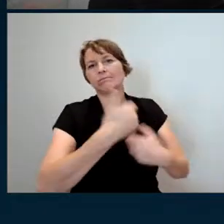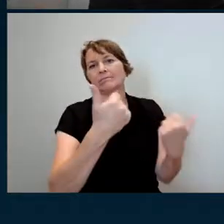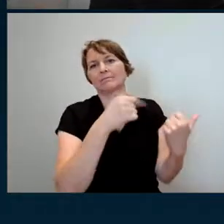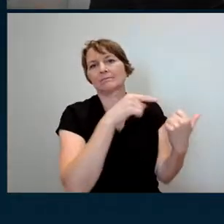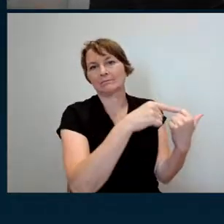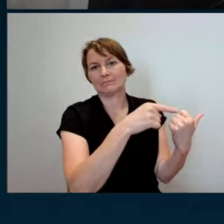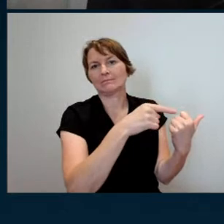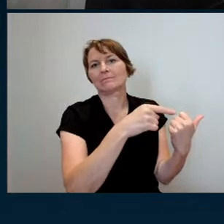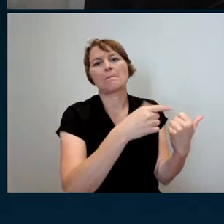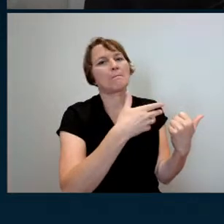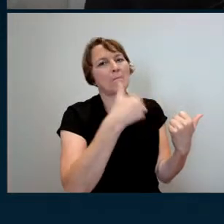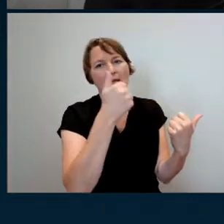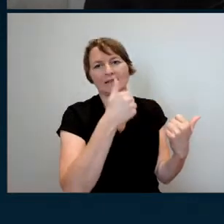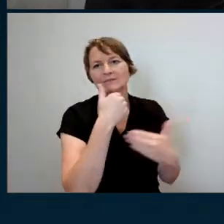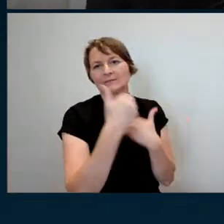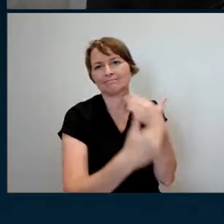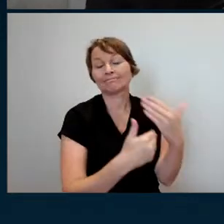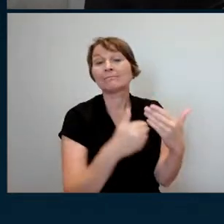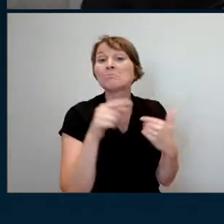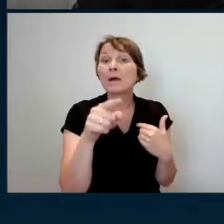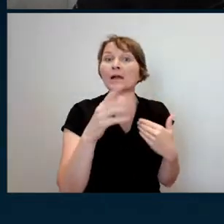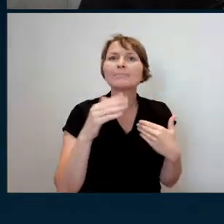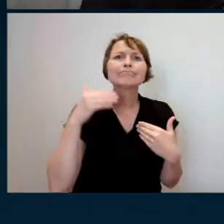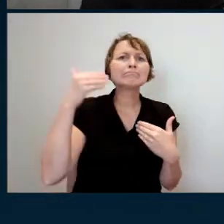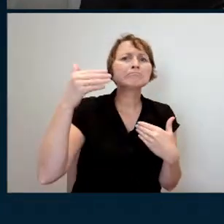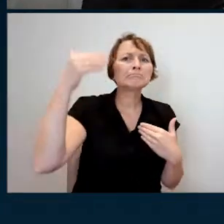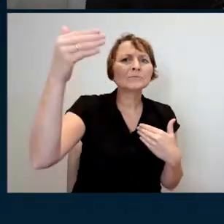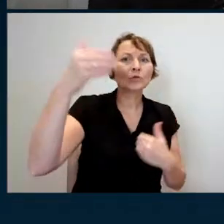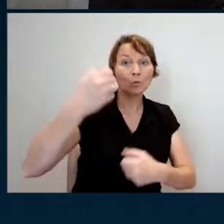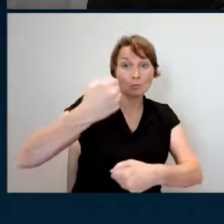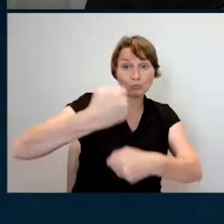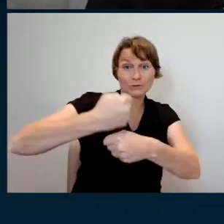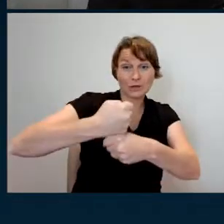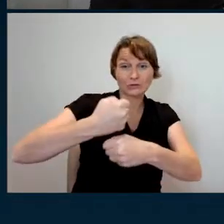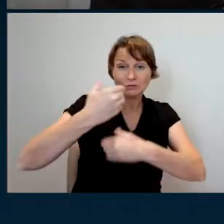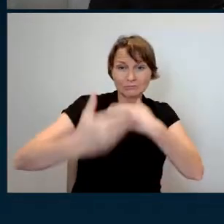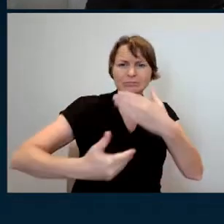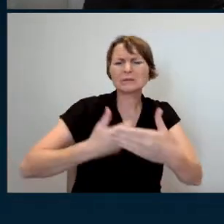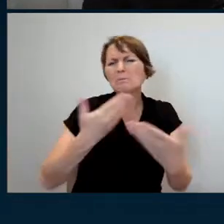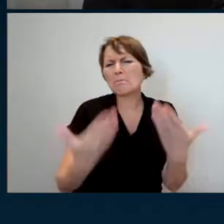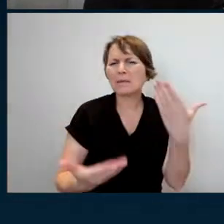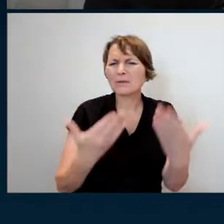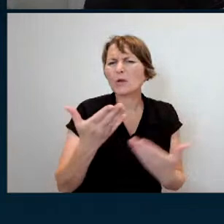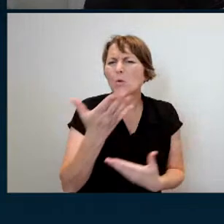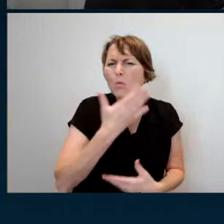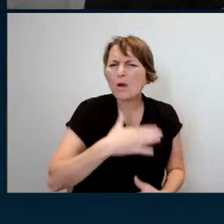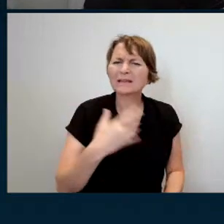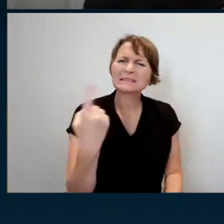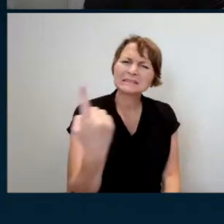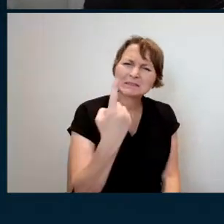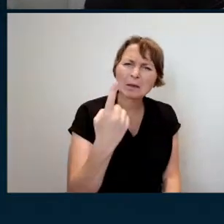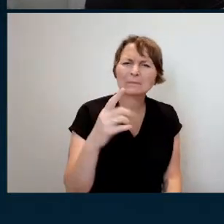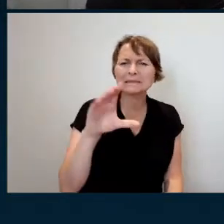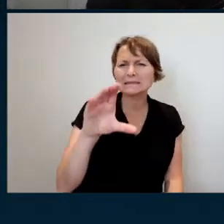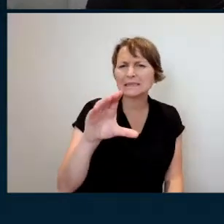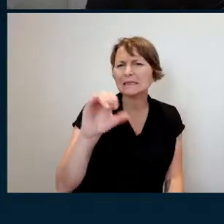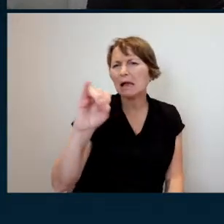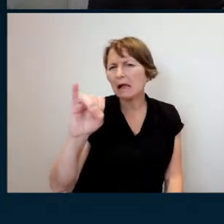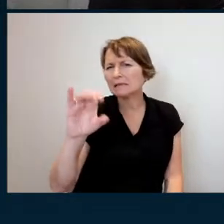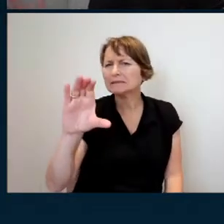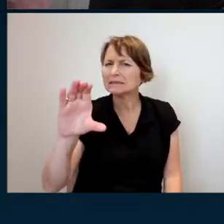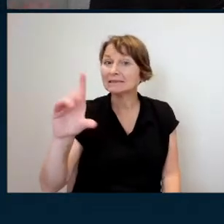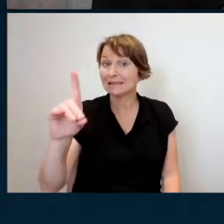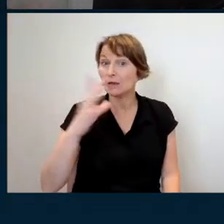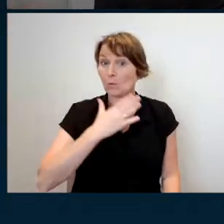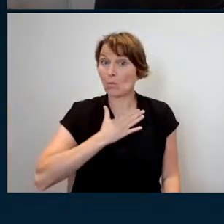once you start running production, I do think you want some kind of CI/CD out there. And mostly you're working with a